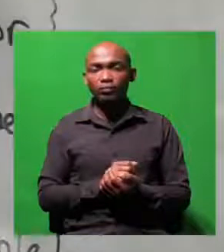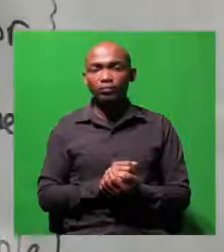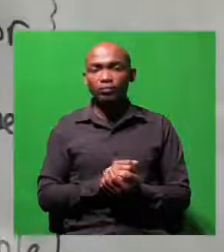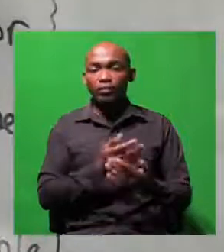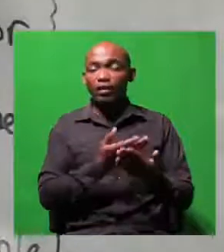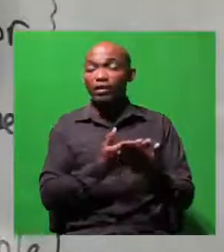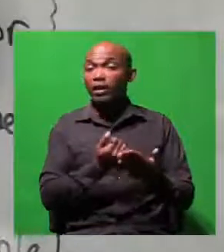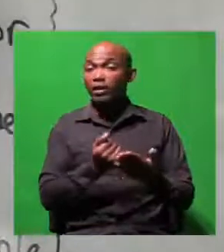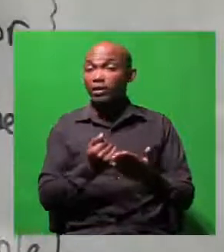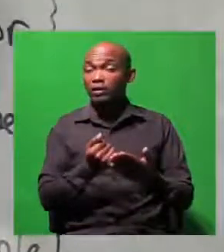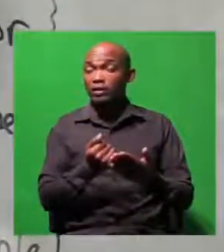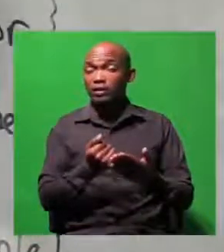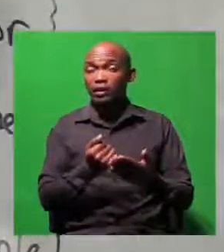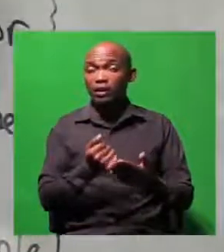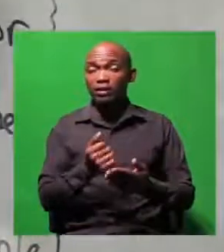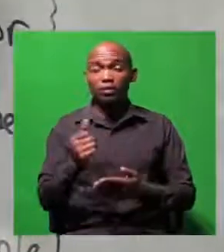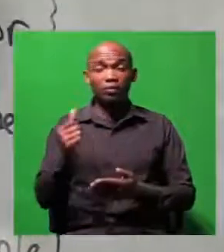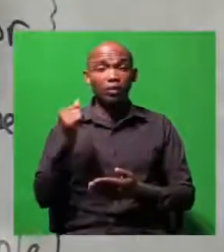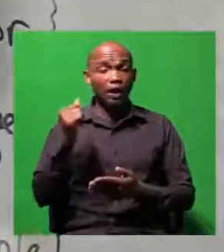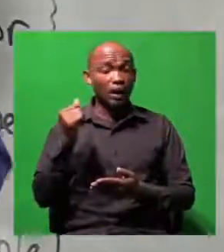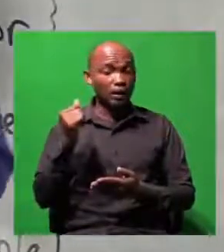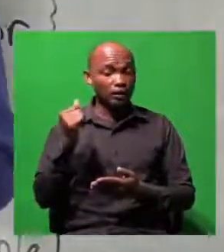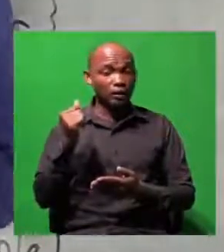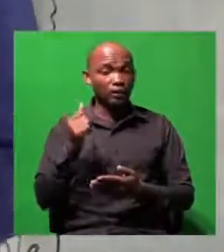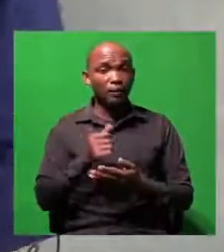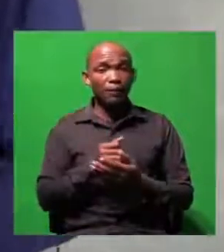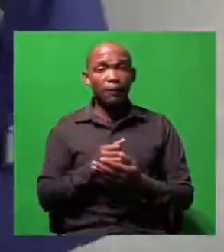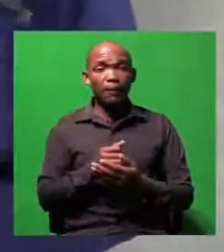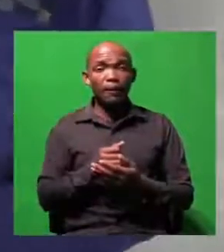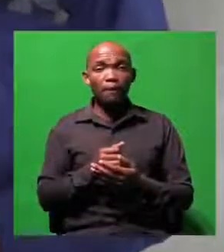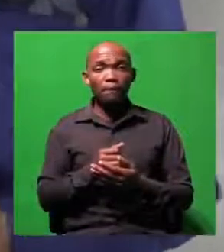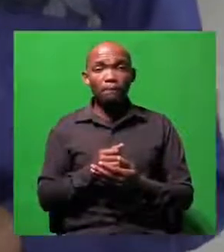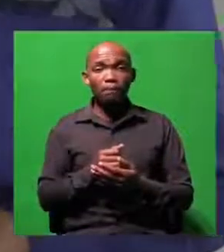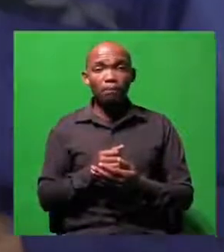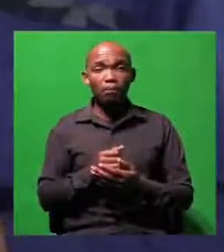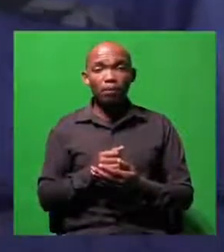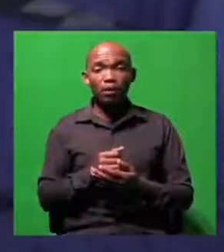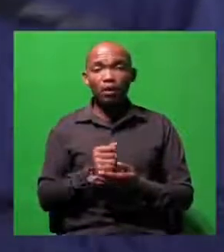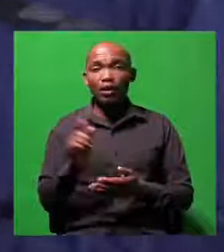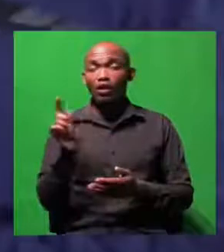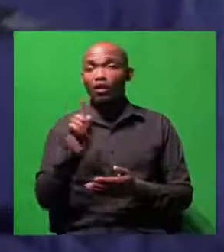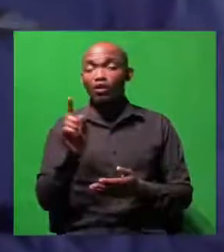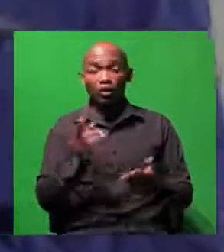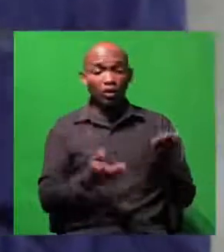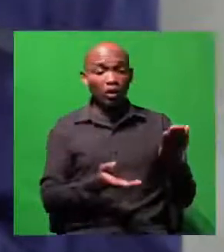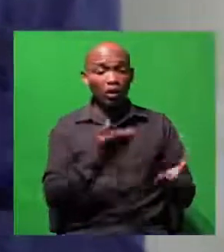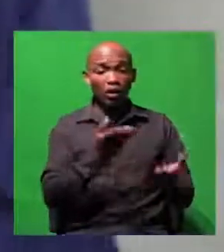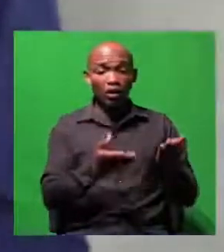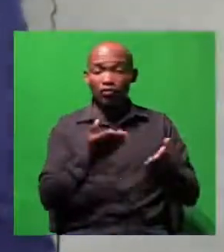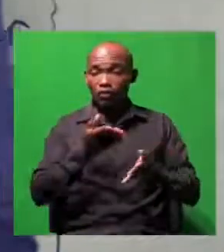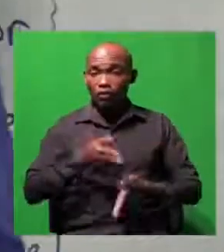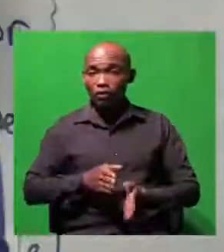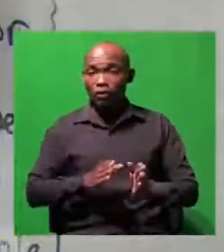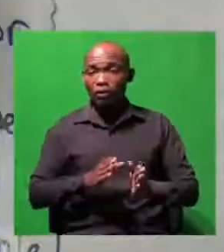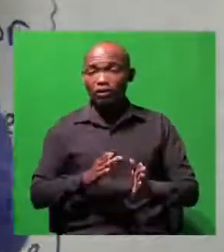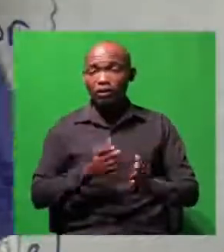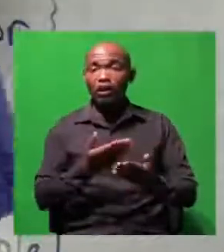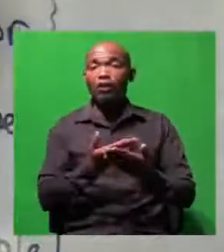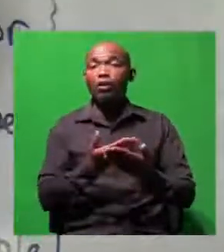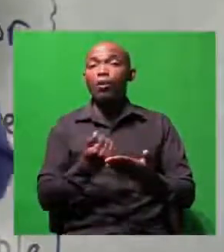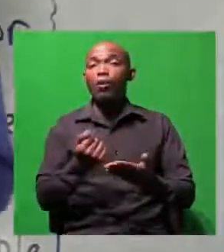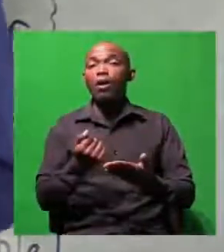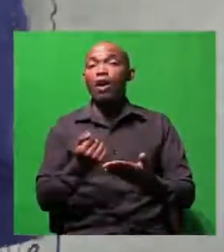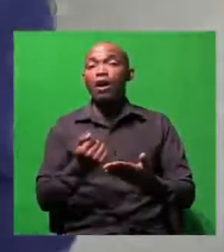Yes, who can tell us the reason behind? I need to hear the reason behind low level of